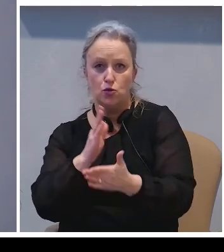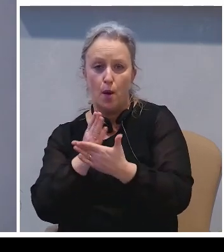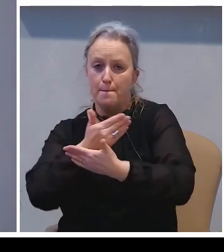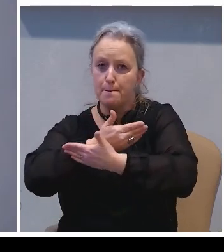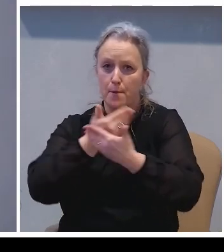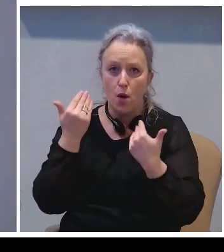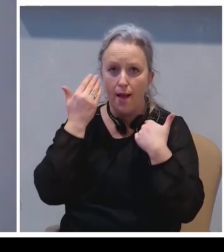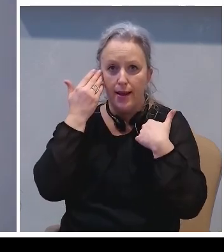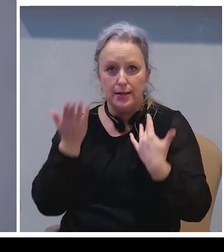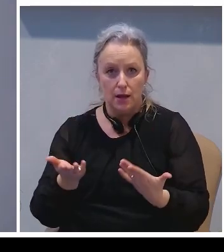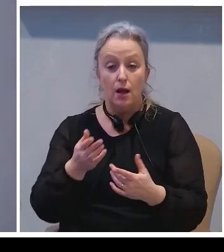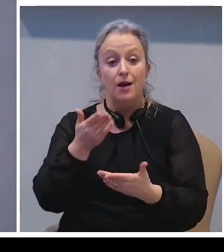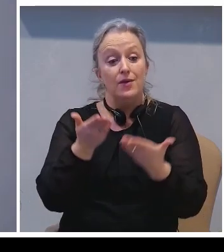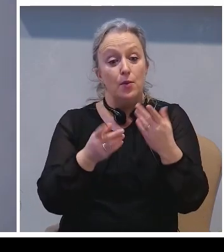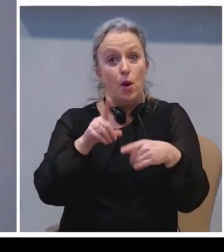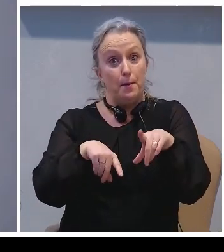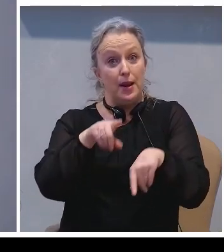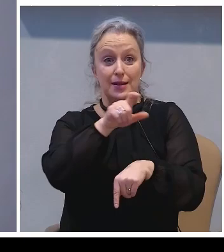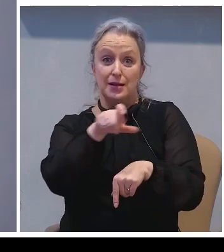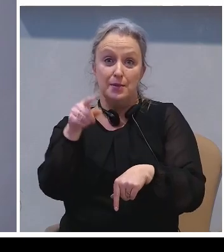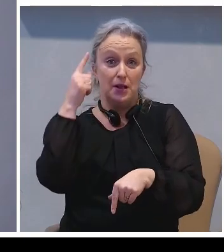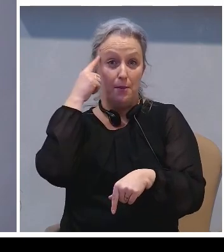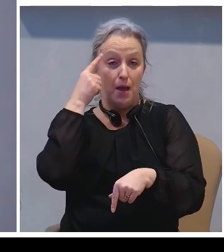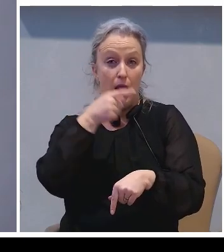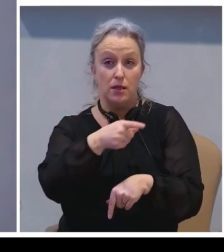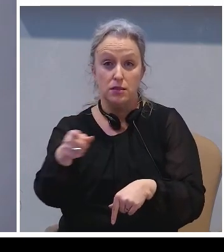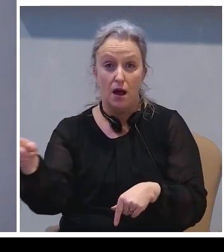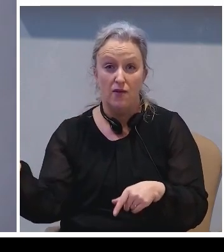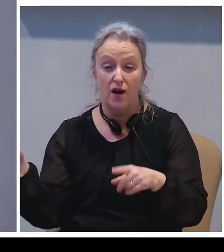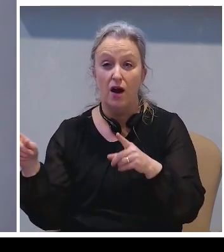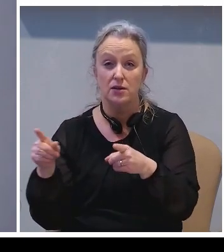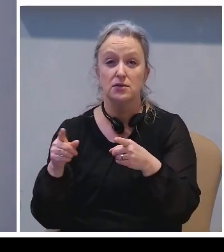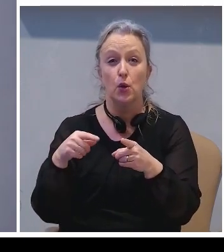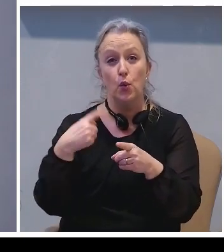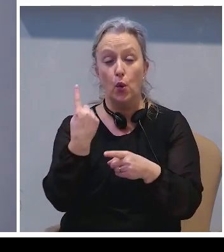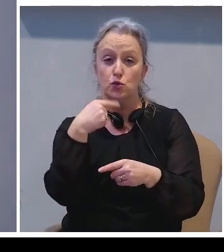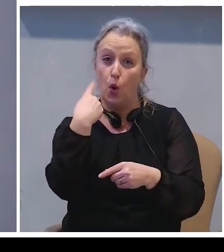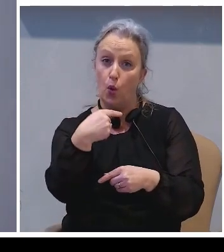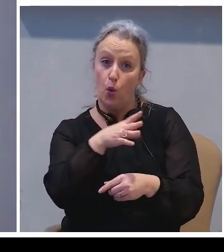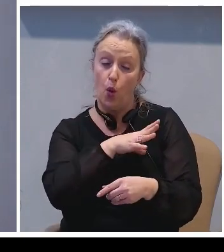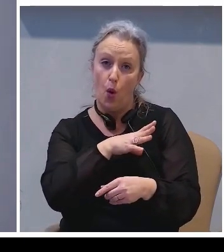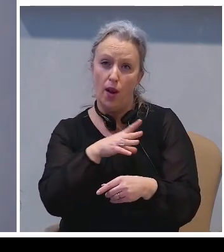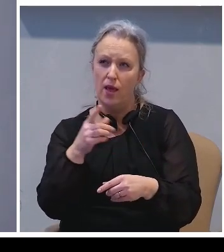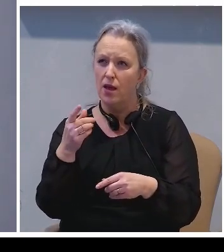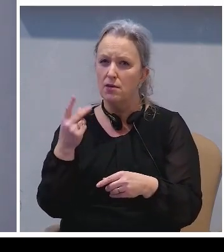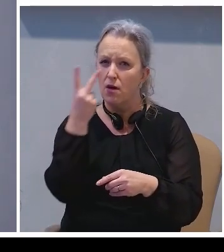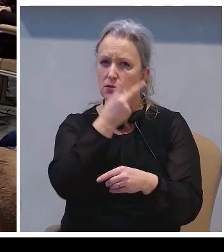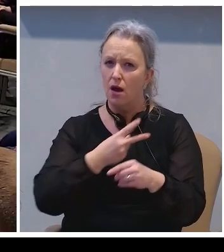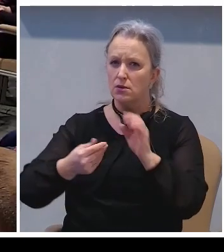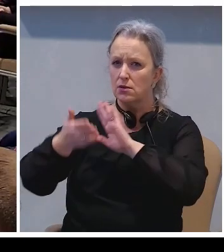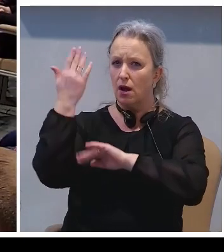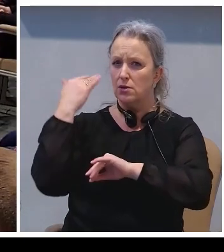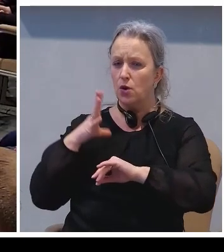it has võib-olla effect or mõned not. mäletavad seda metakromaatilise leukodüstroofia lugu, mida ma Maybe rääkisin you 2 remember aastat the